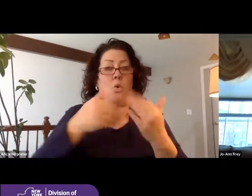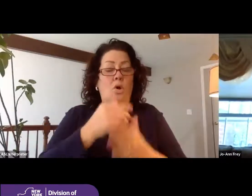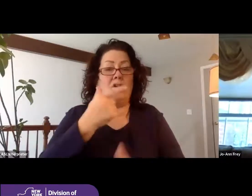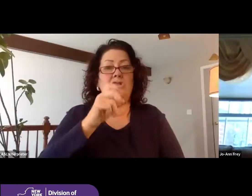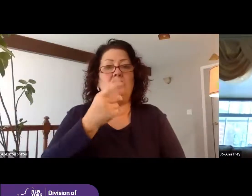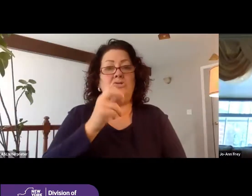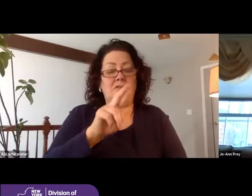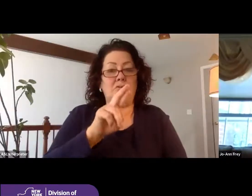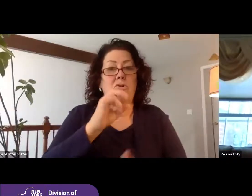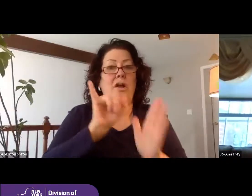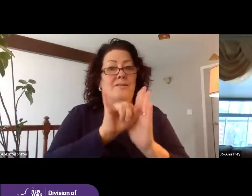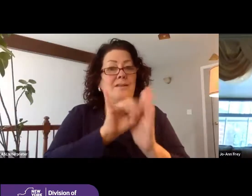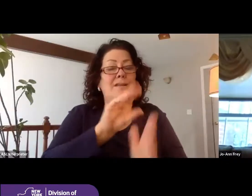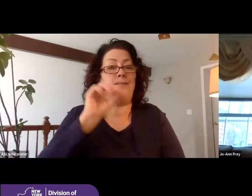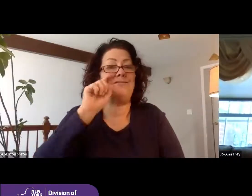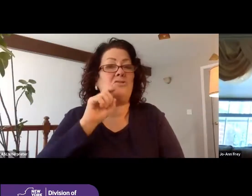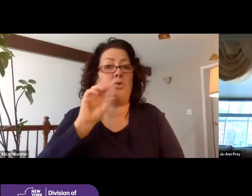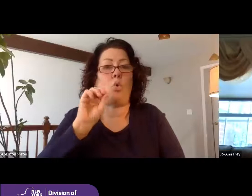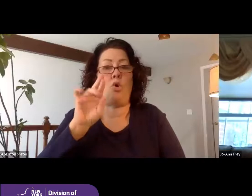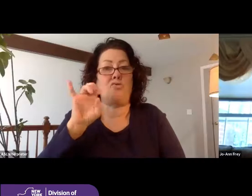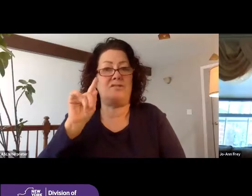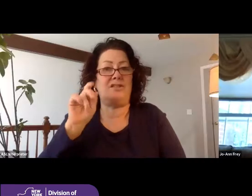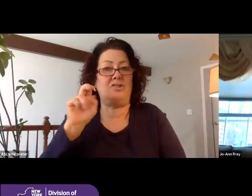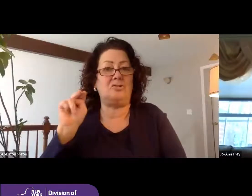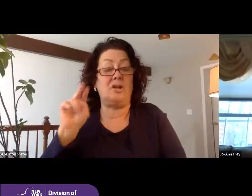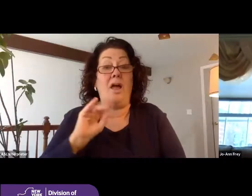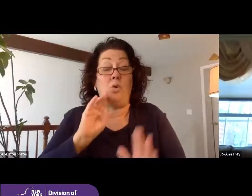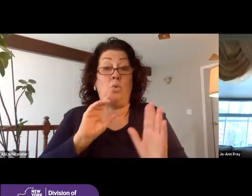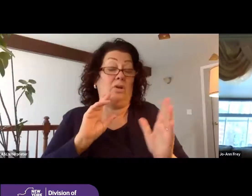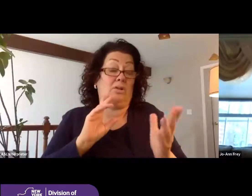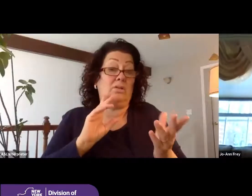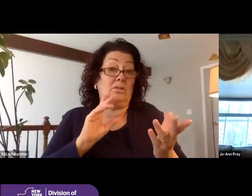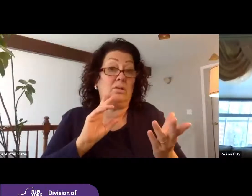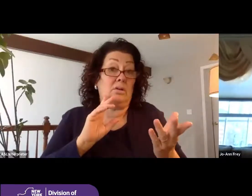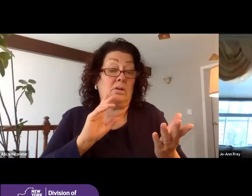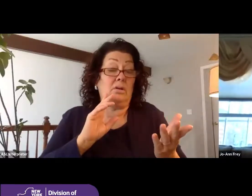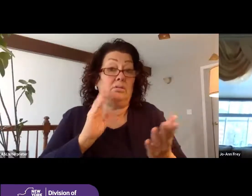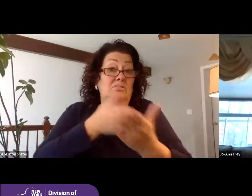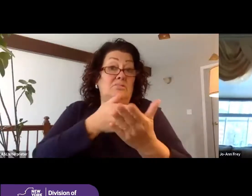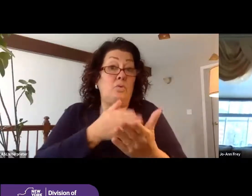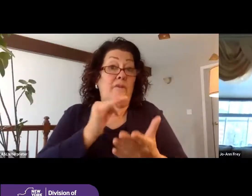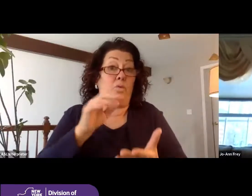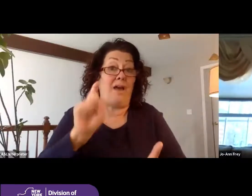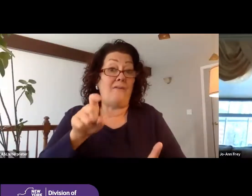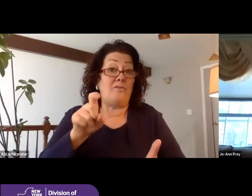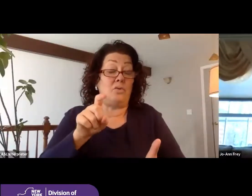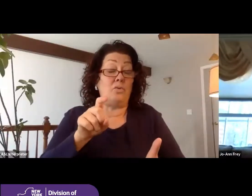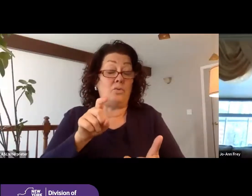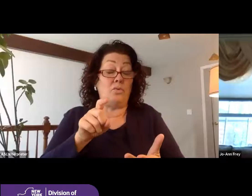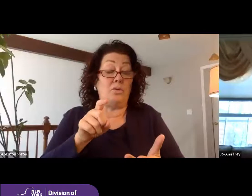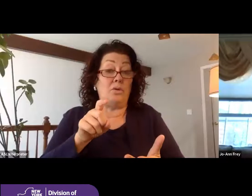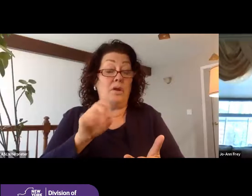and sexual orientation, and will enforce the act, you know, take it to enforcement if we find that discrimination has